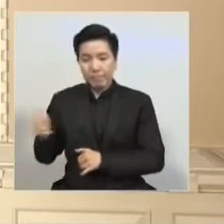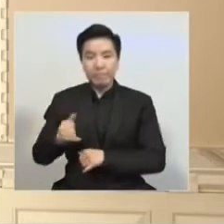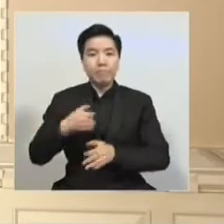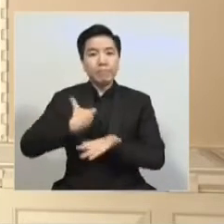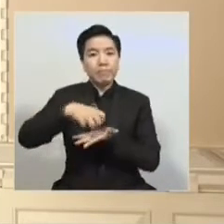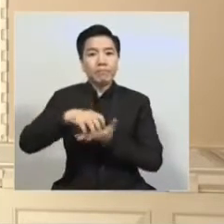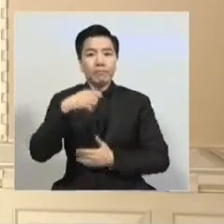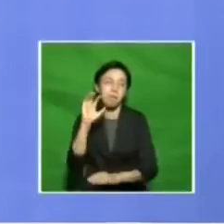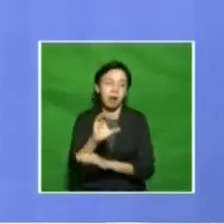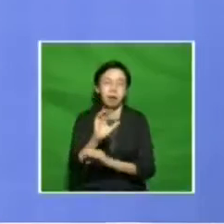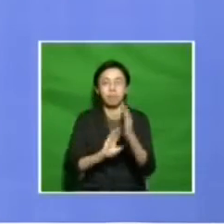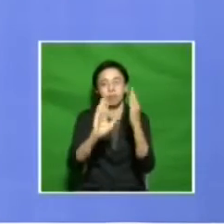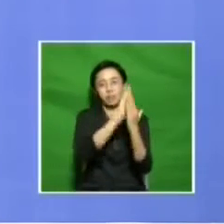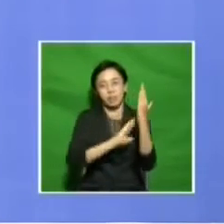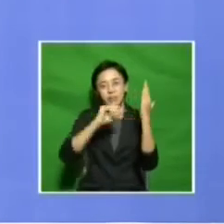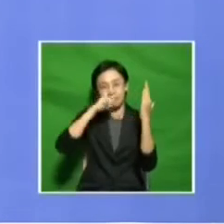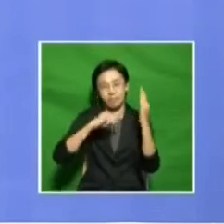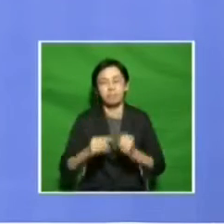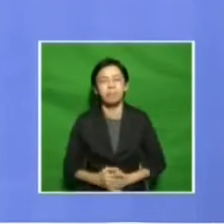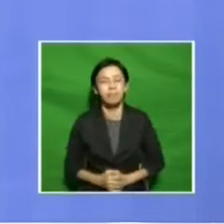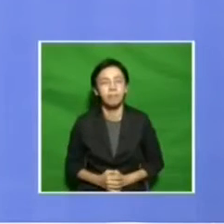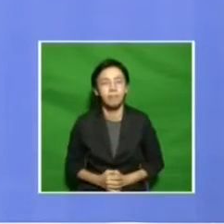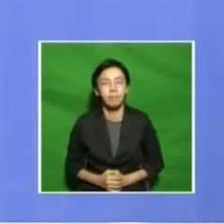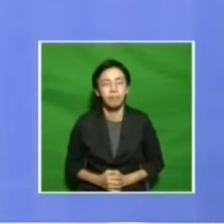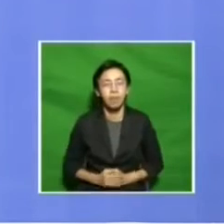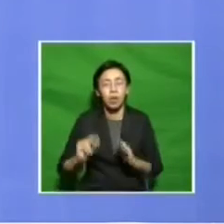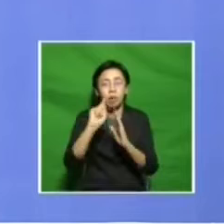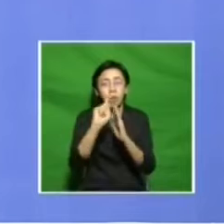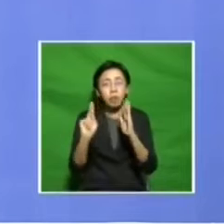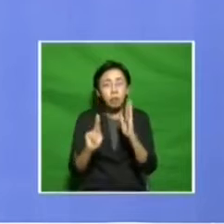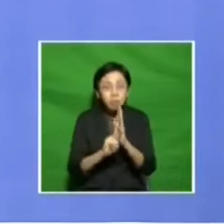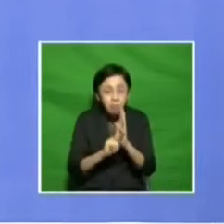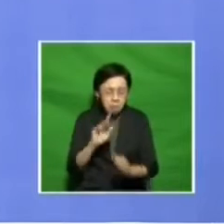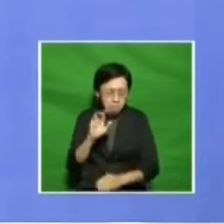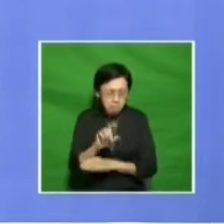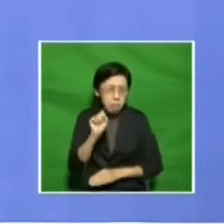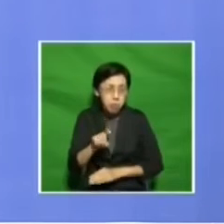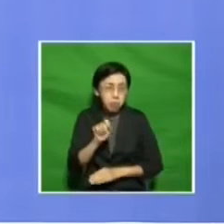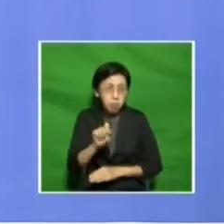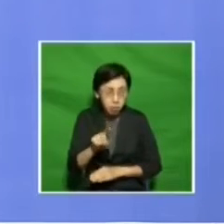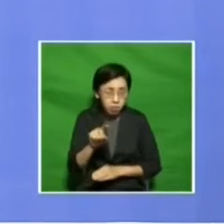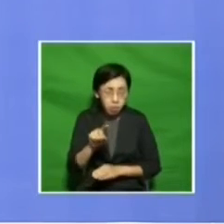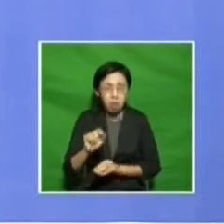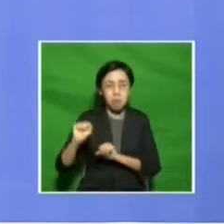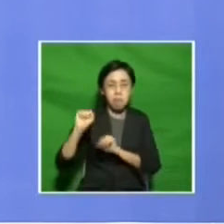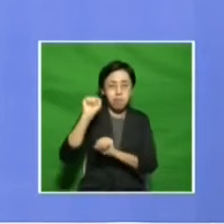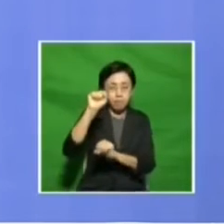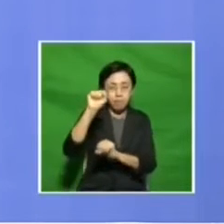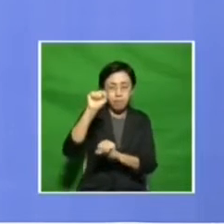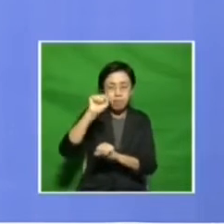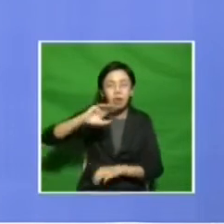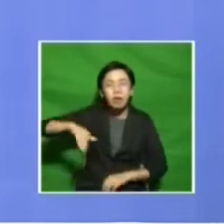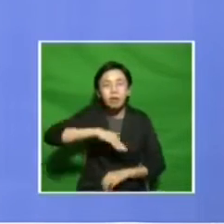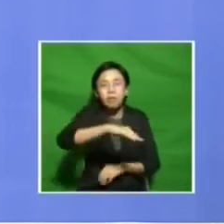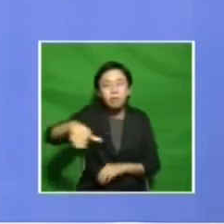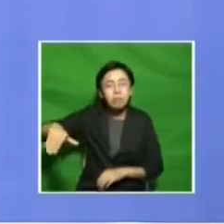further details regarding emergency situation. So let's take a look in the detail of the emergency